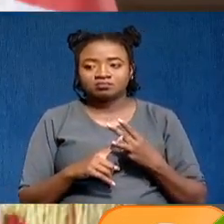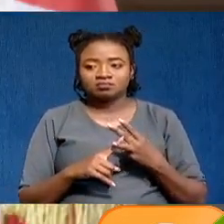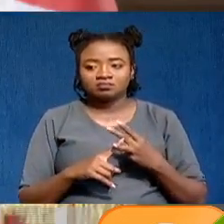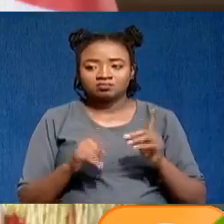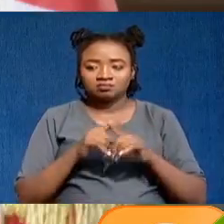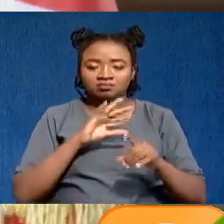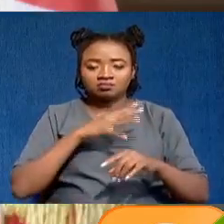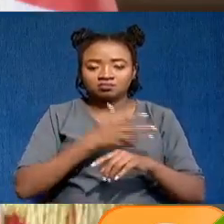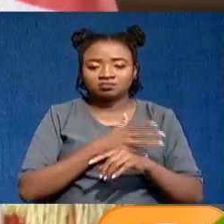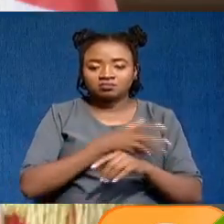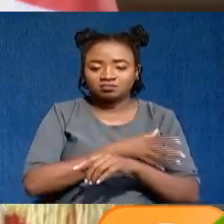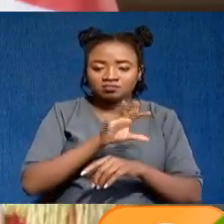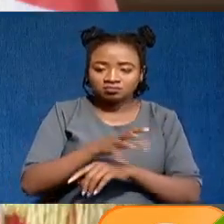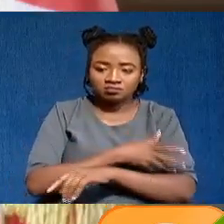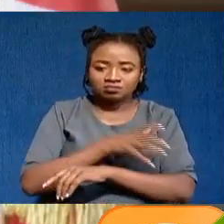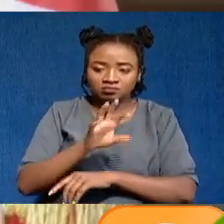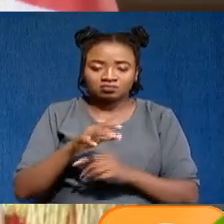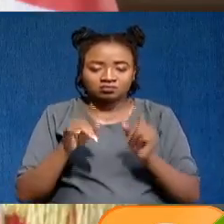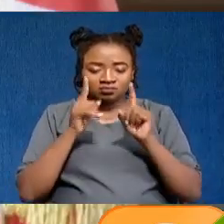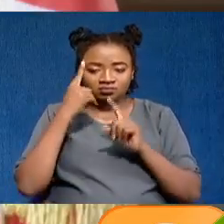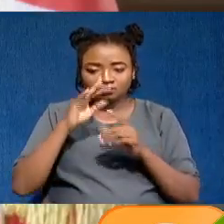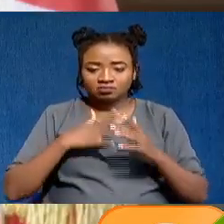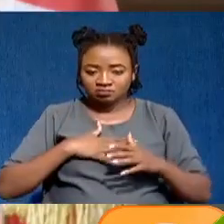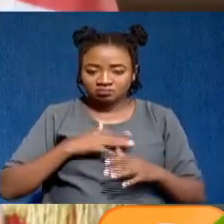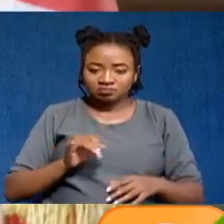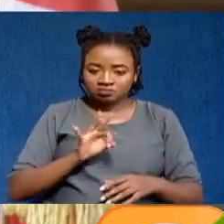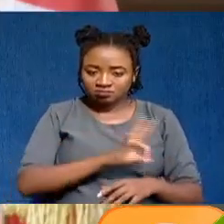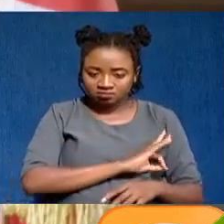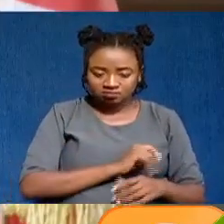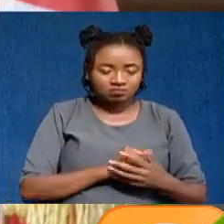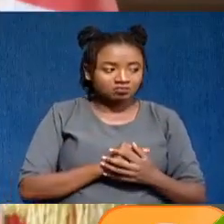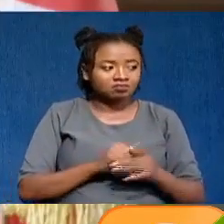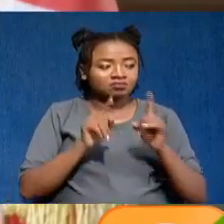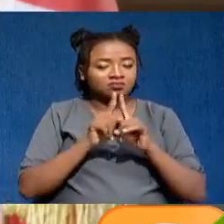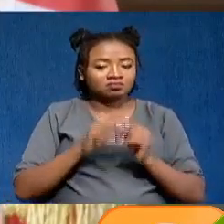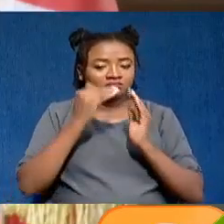on capacity building. For our staff, and of course the program development.